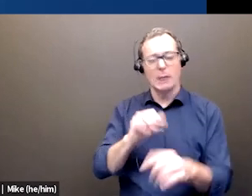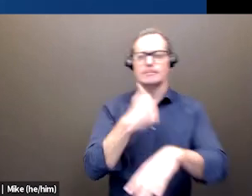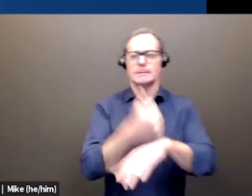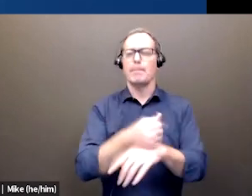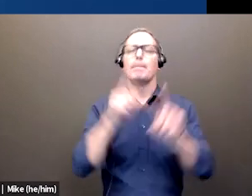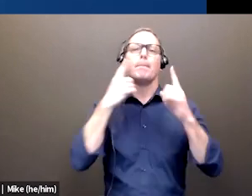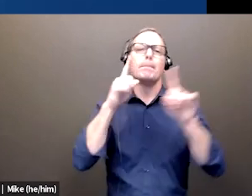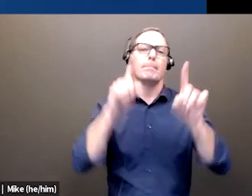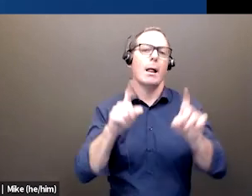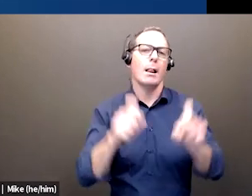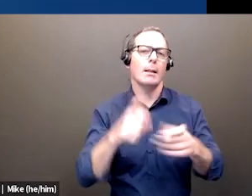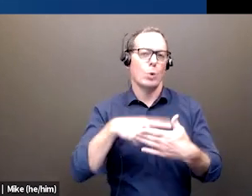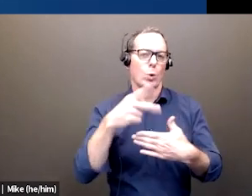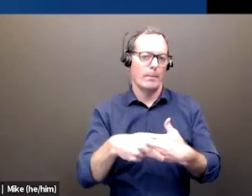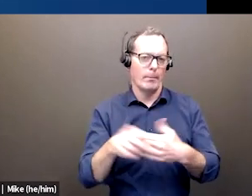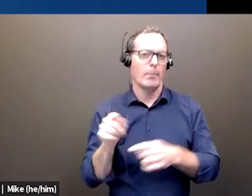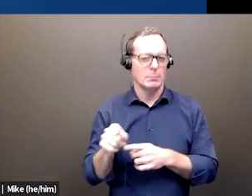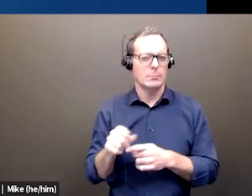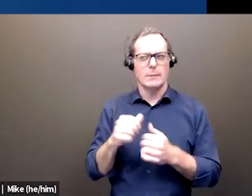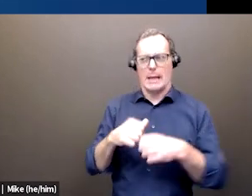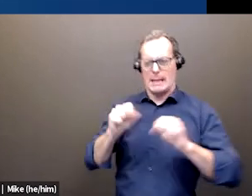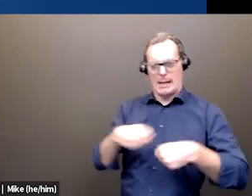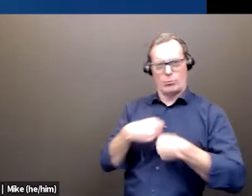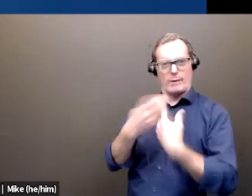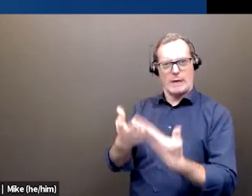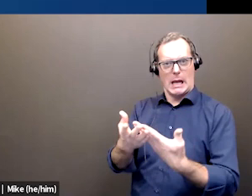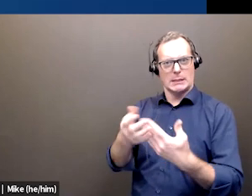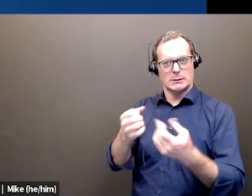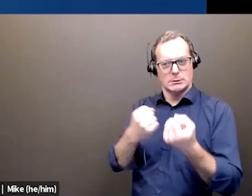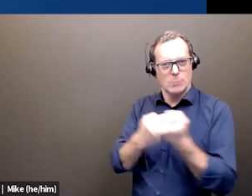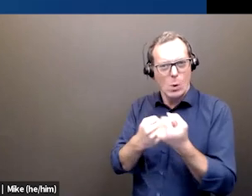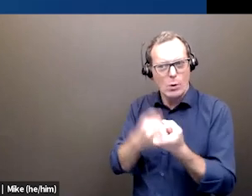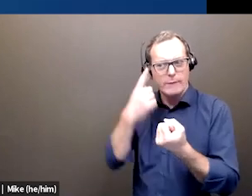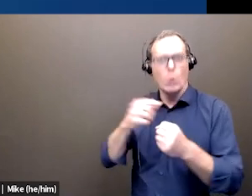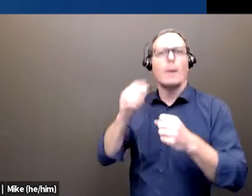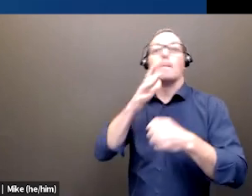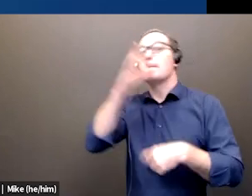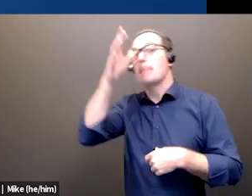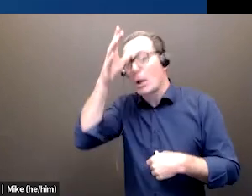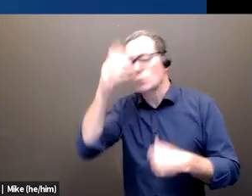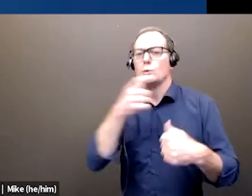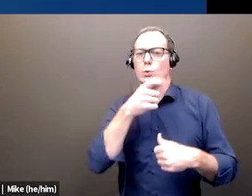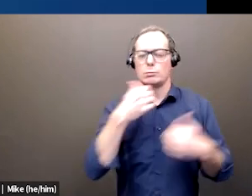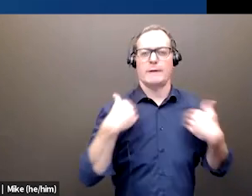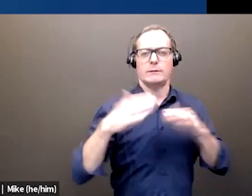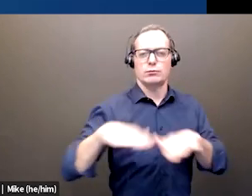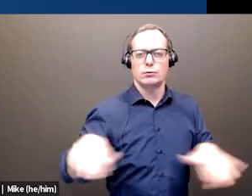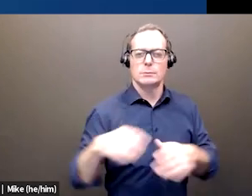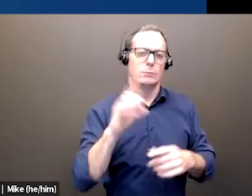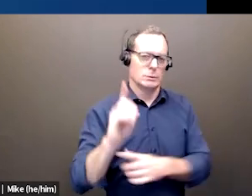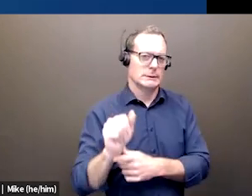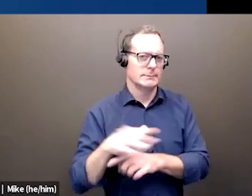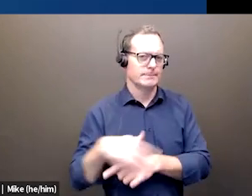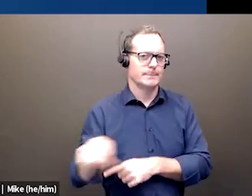parents of children with disabilities. In the summer of 1996, the union put in